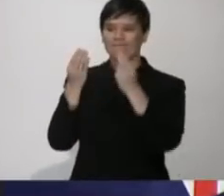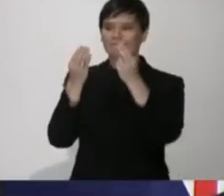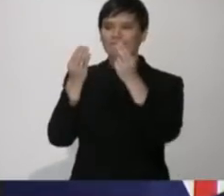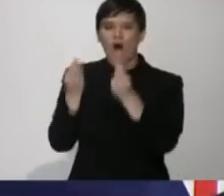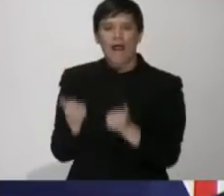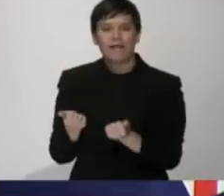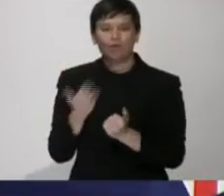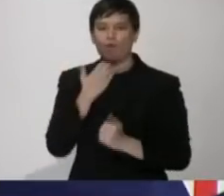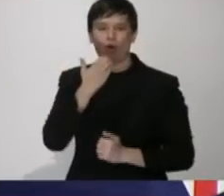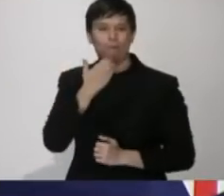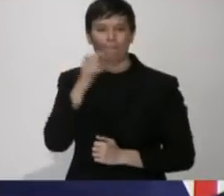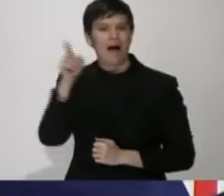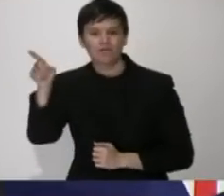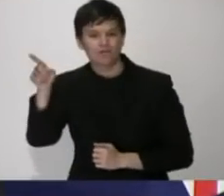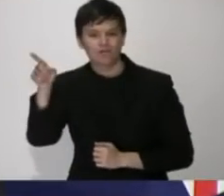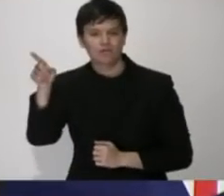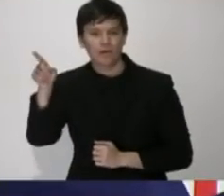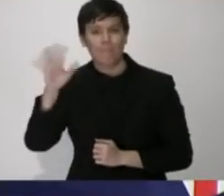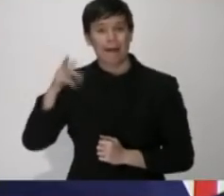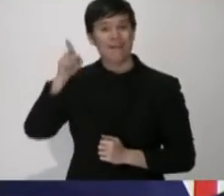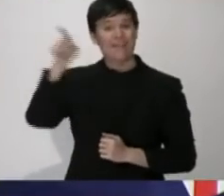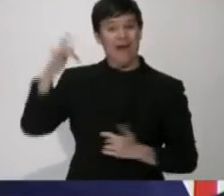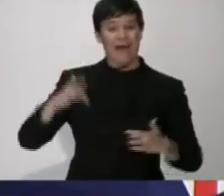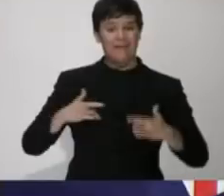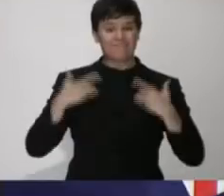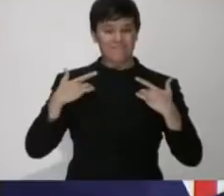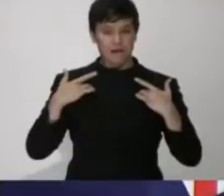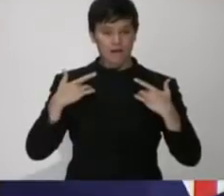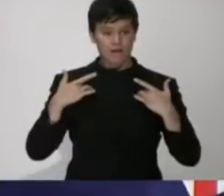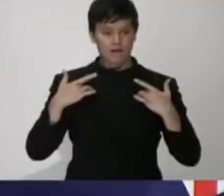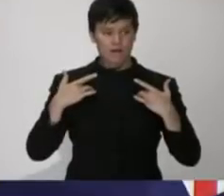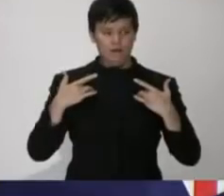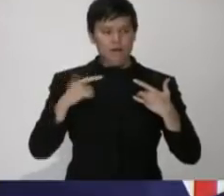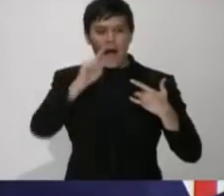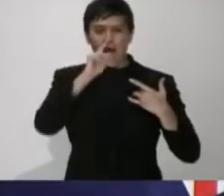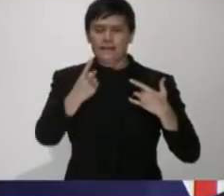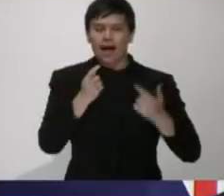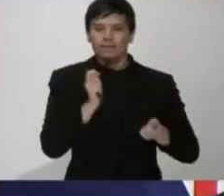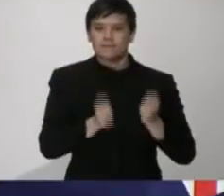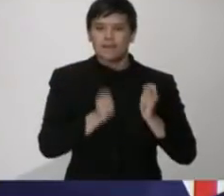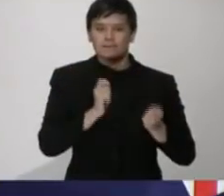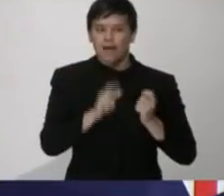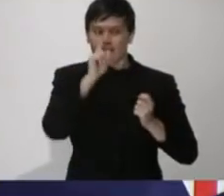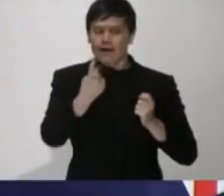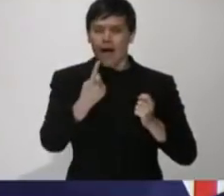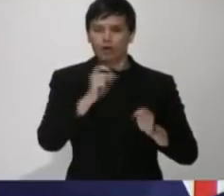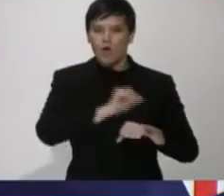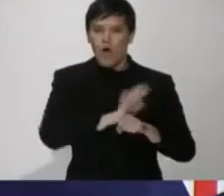one sees a barrier to being tested, because that is so important for all of us.